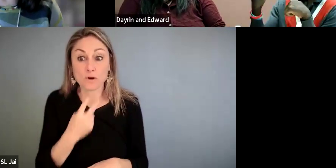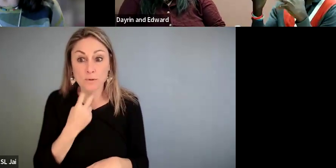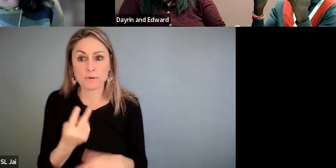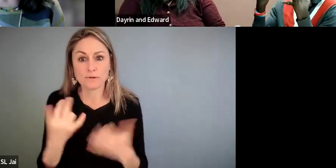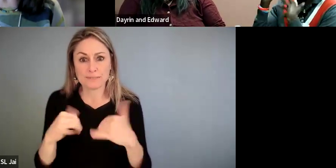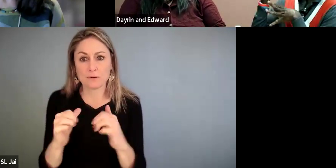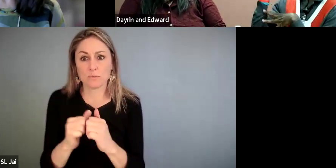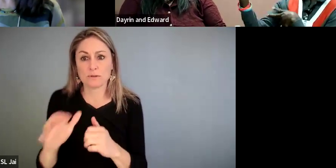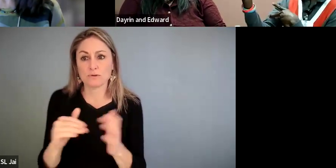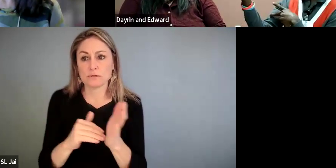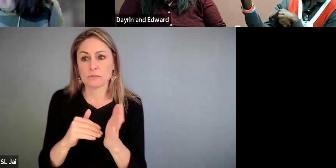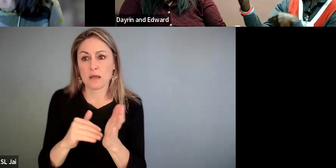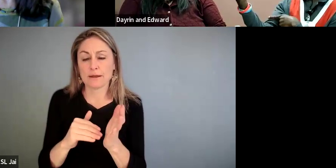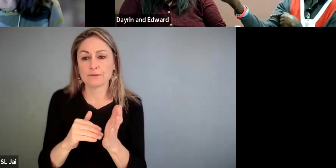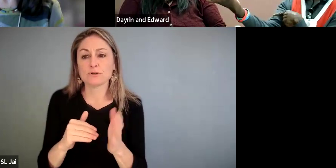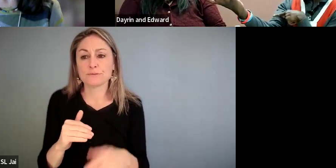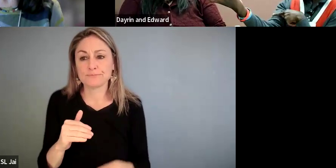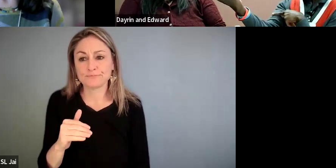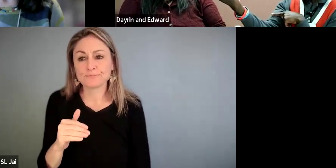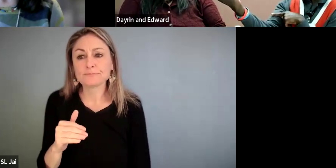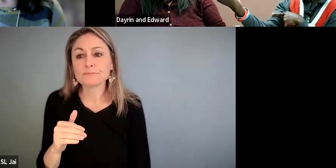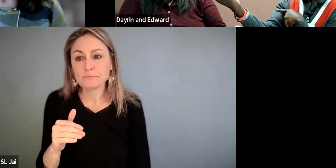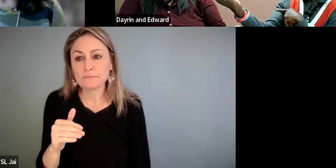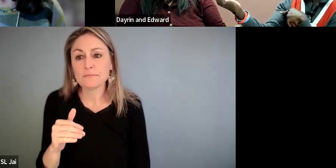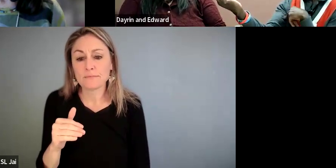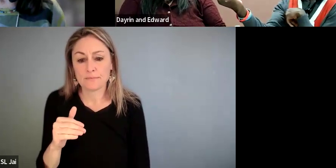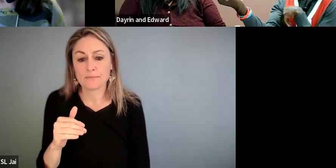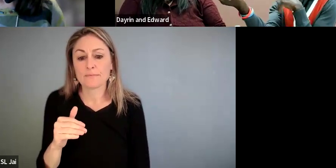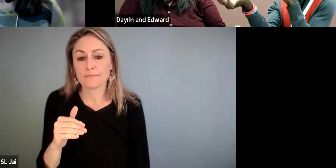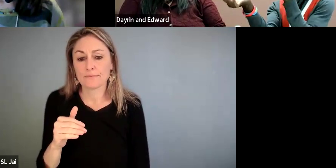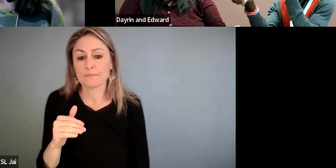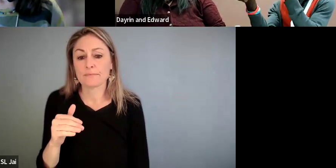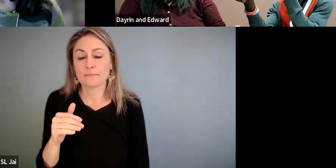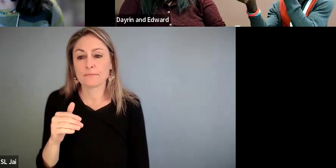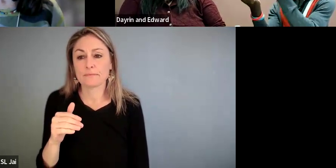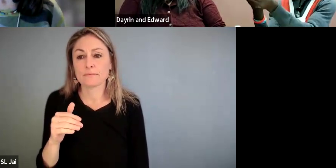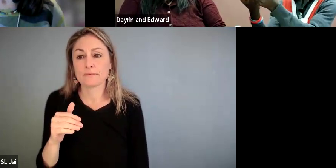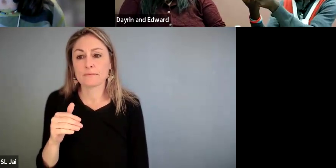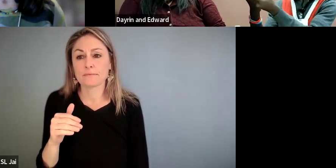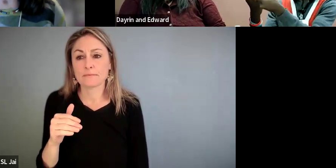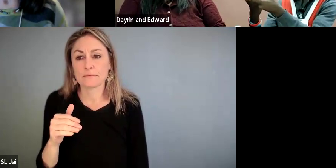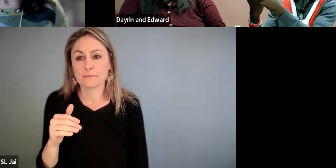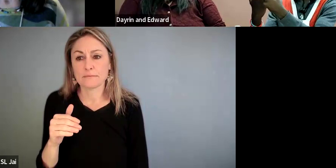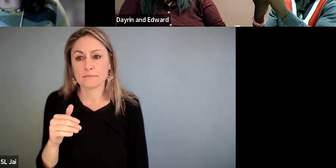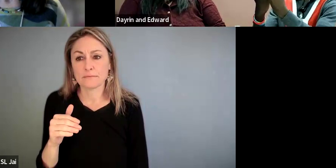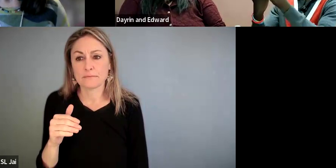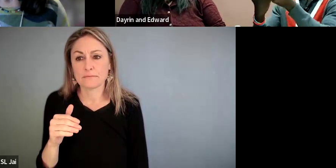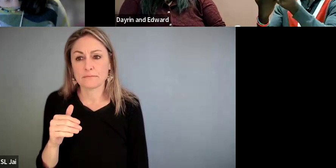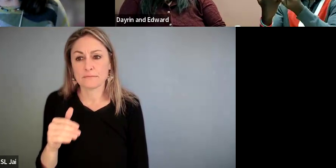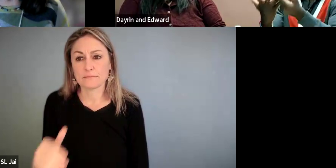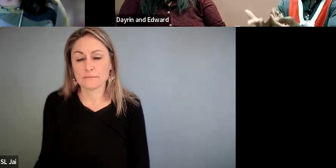doctor will understand when they look at you, your excitement, but when they don't seem to understand